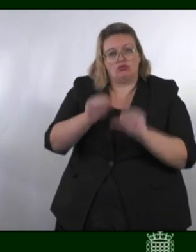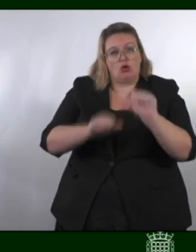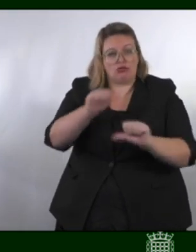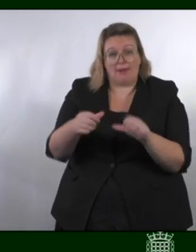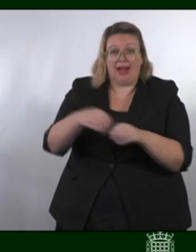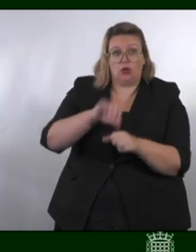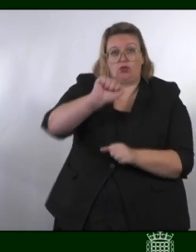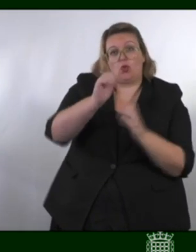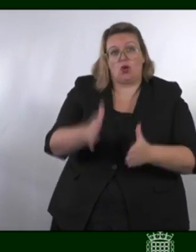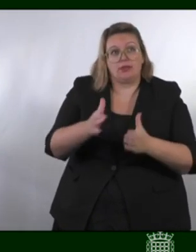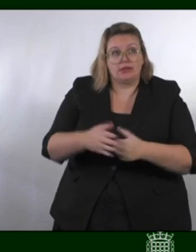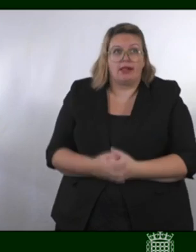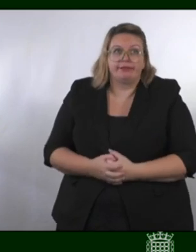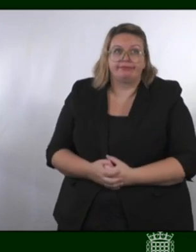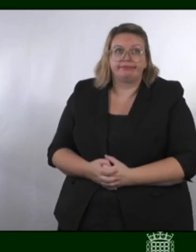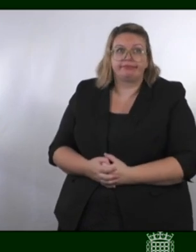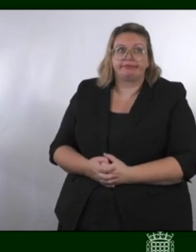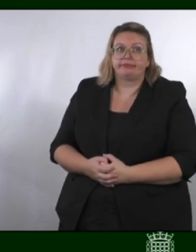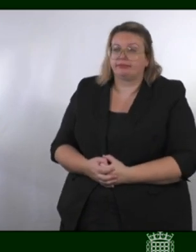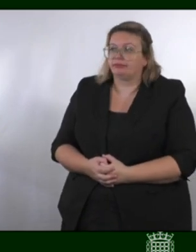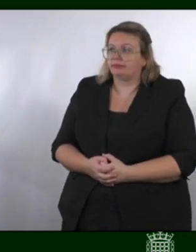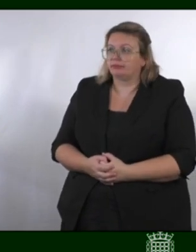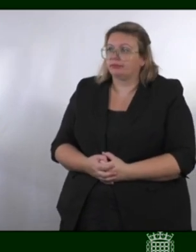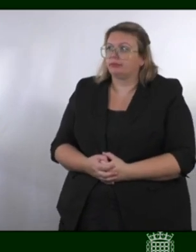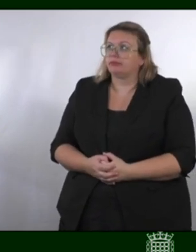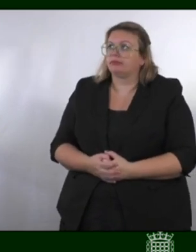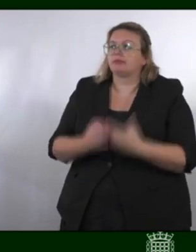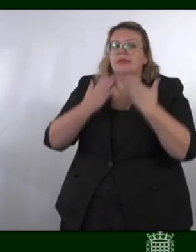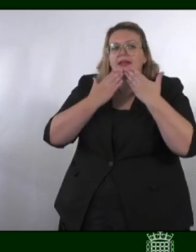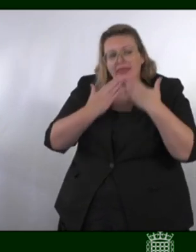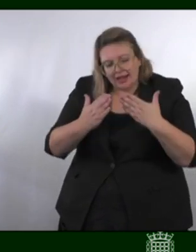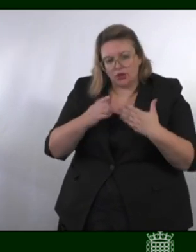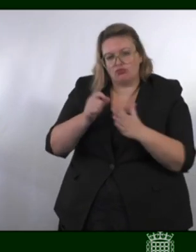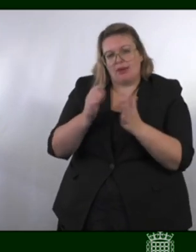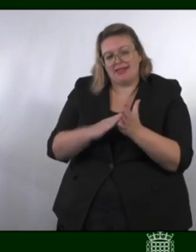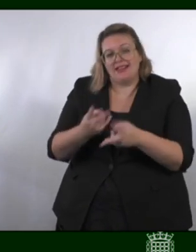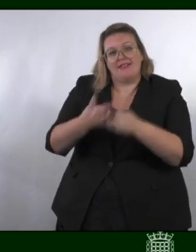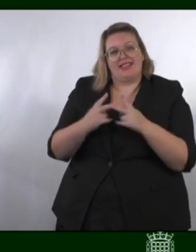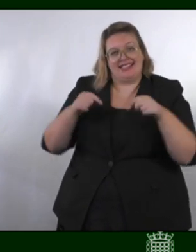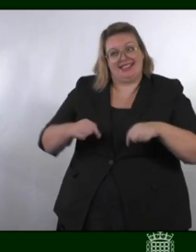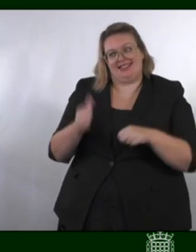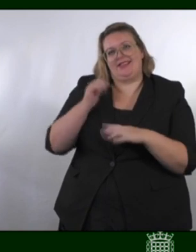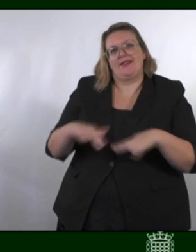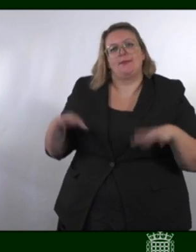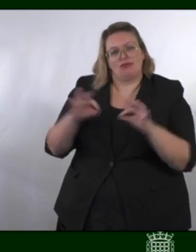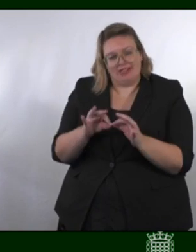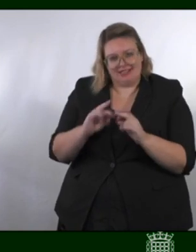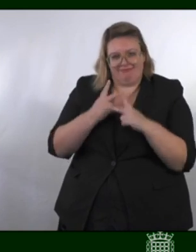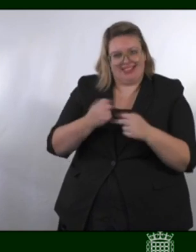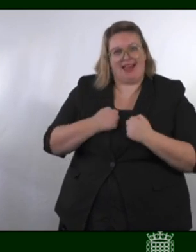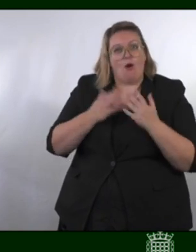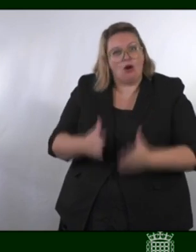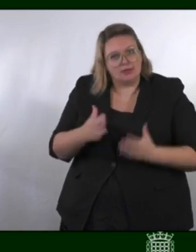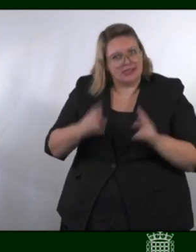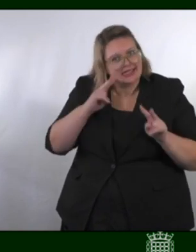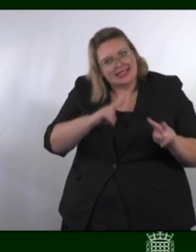Hospital. Thank the Prime Minister for visiting the night shift at Kettering General Hospital in February and seeing for himself at first hand